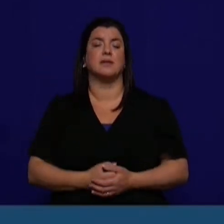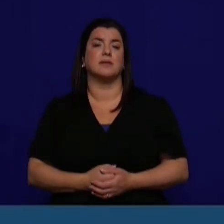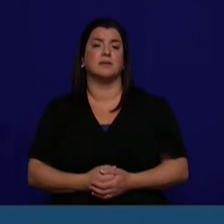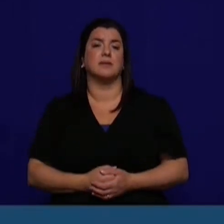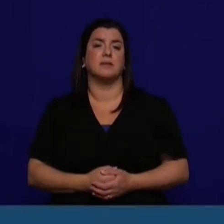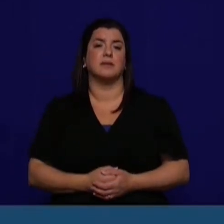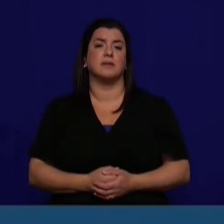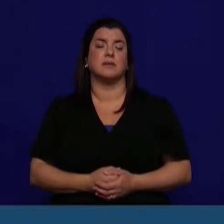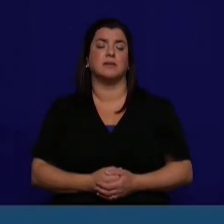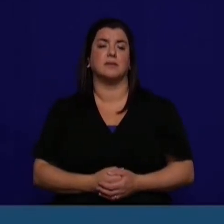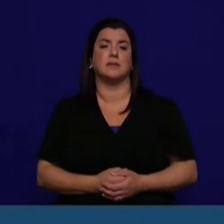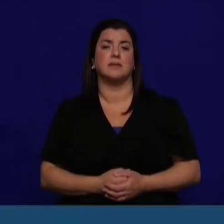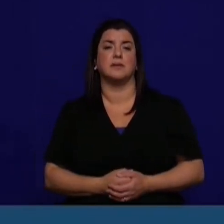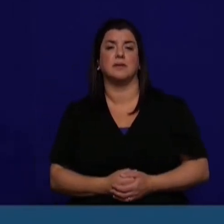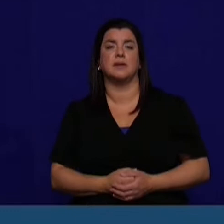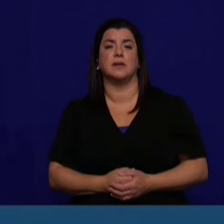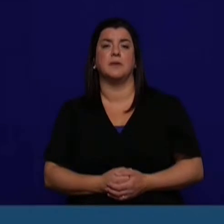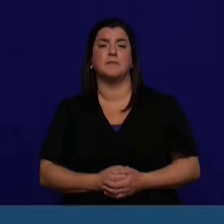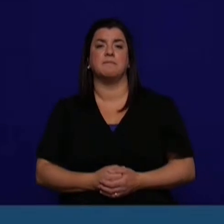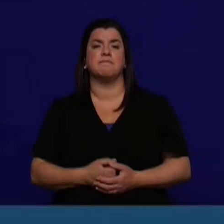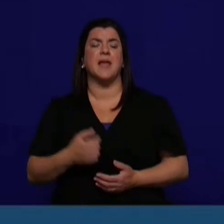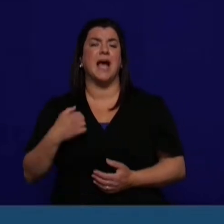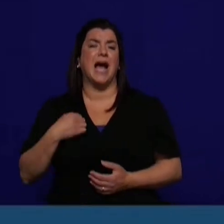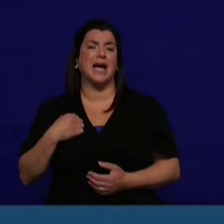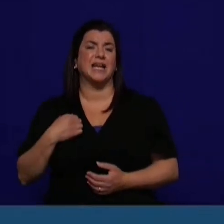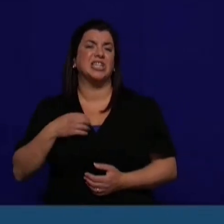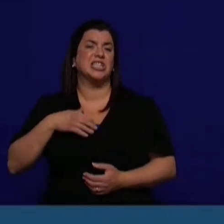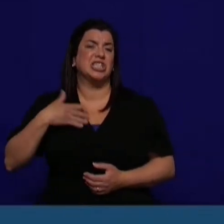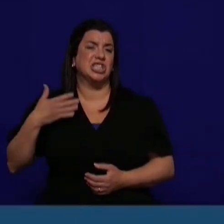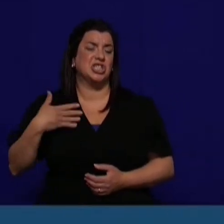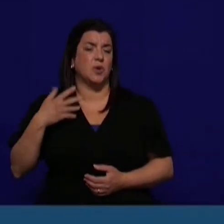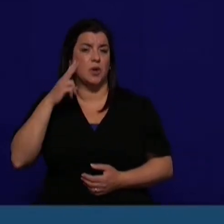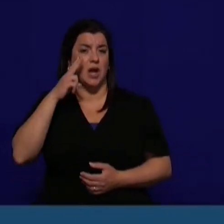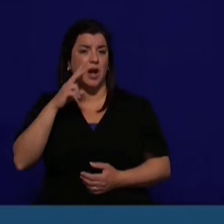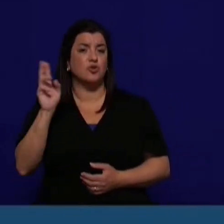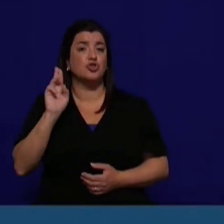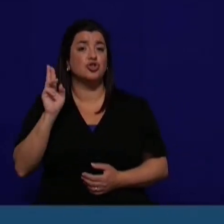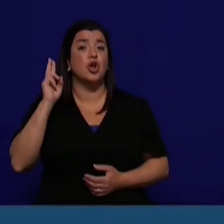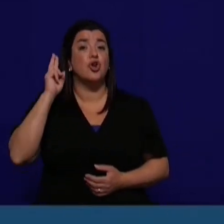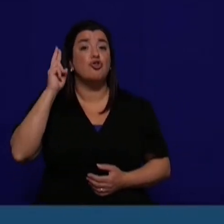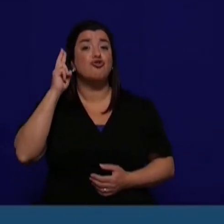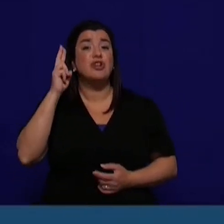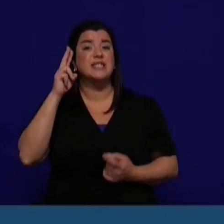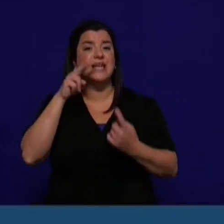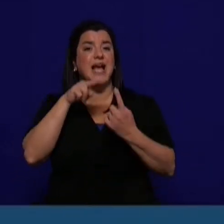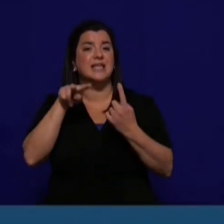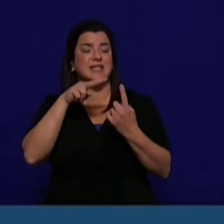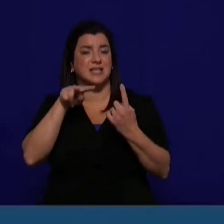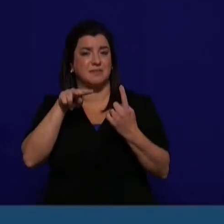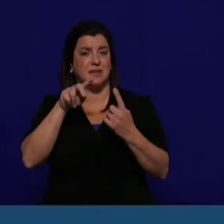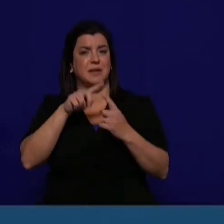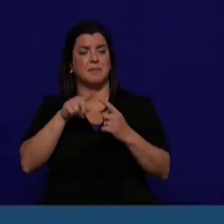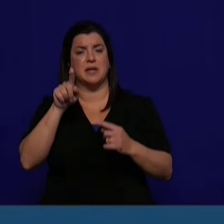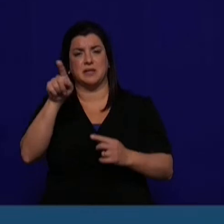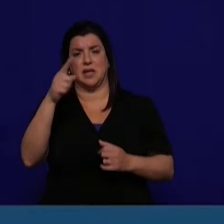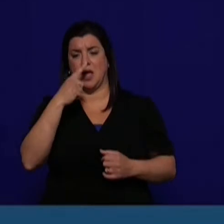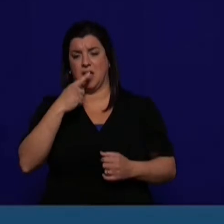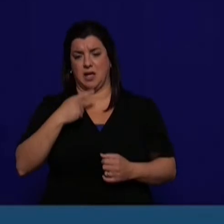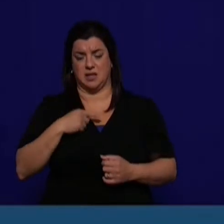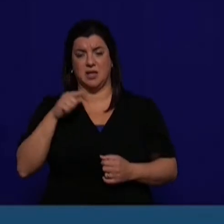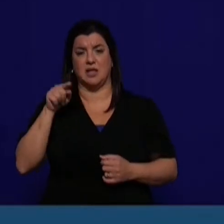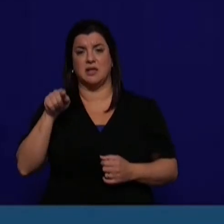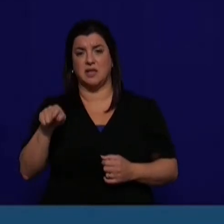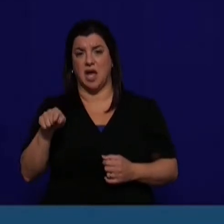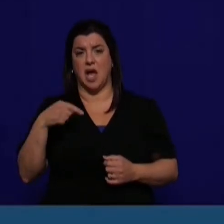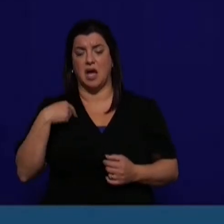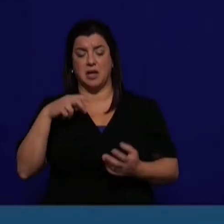Risk Assessment. Aħna konna tlabna li naraw ir-risk assessment, però f'waħda minn dawn il-konferenzi inti kontattilna li dak li rajna